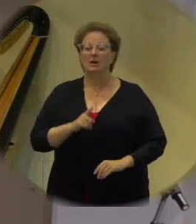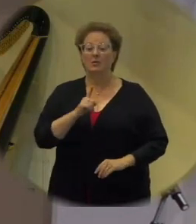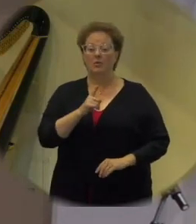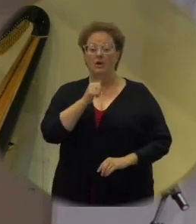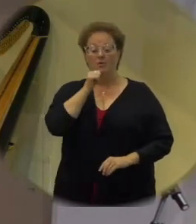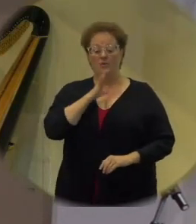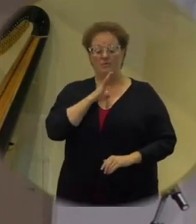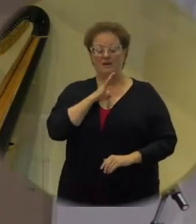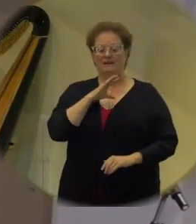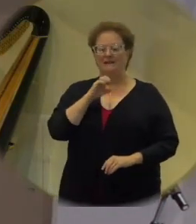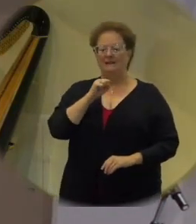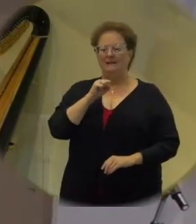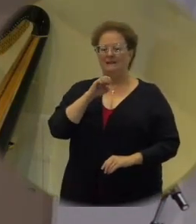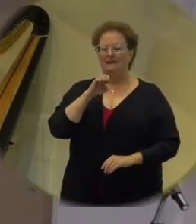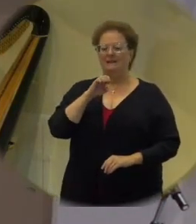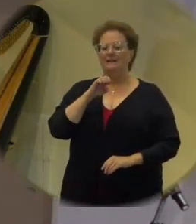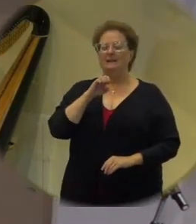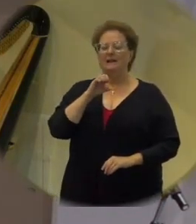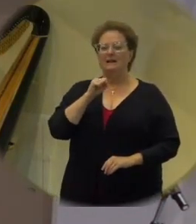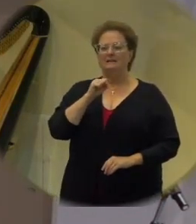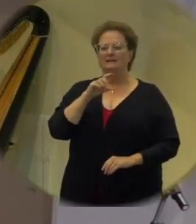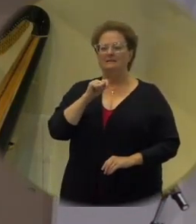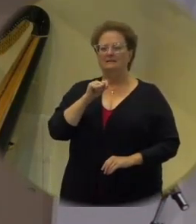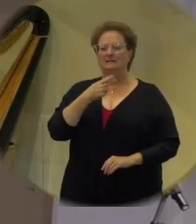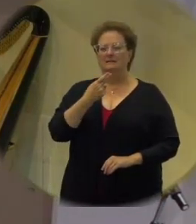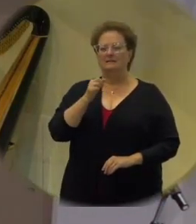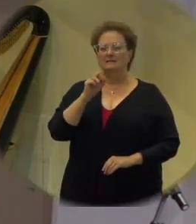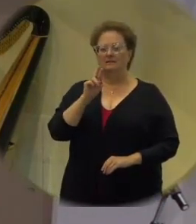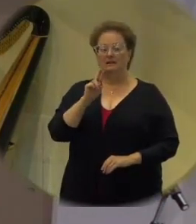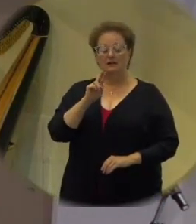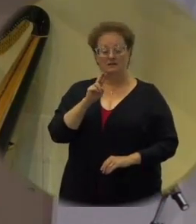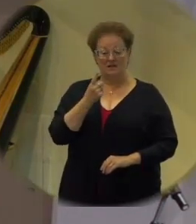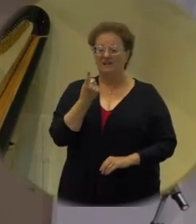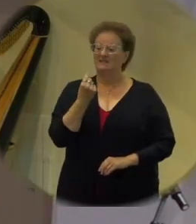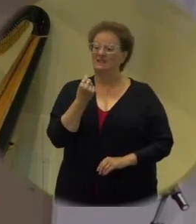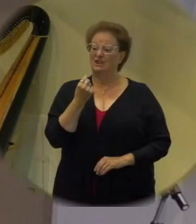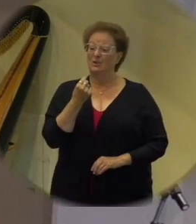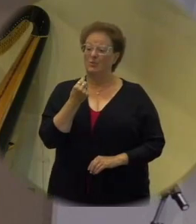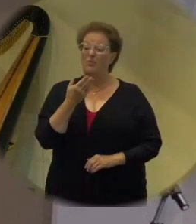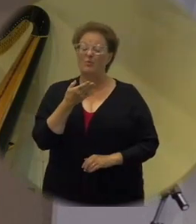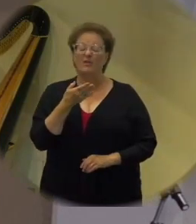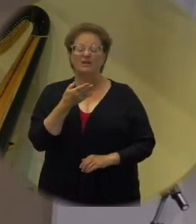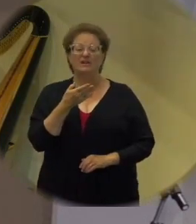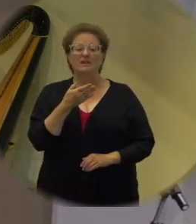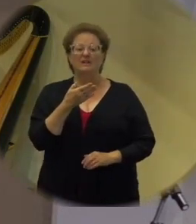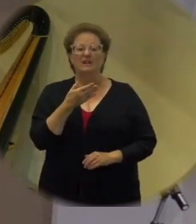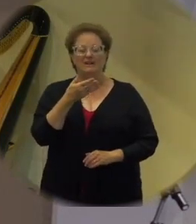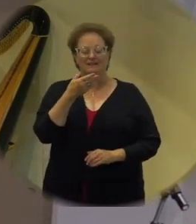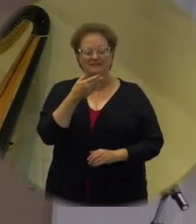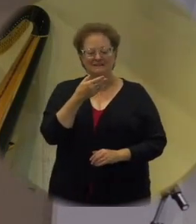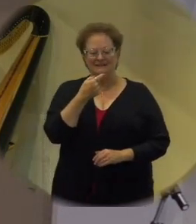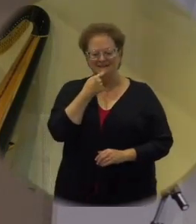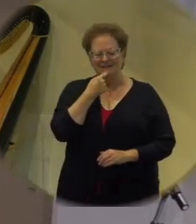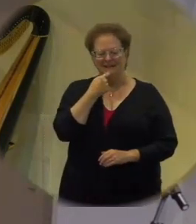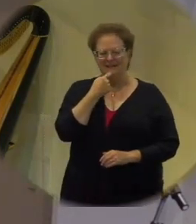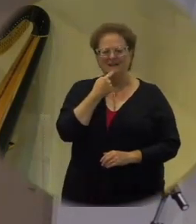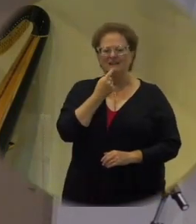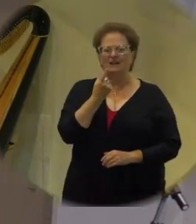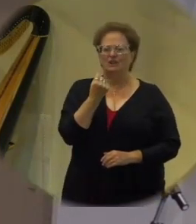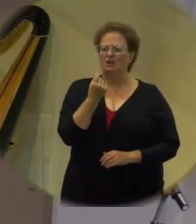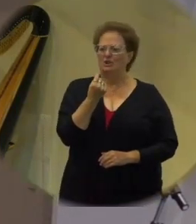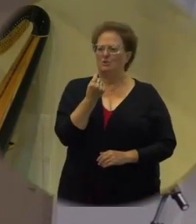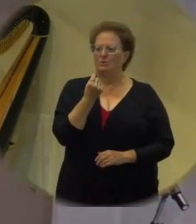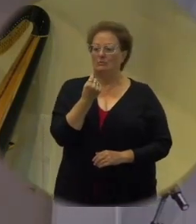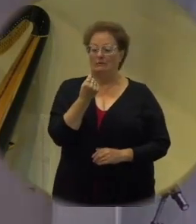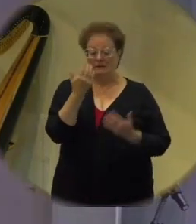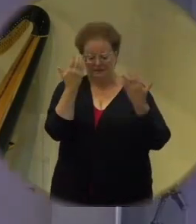Esther, I mean, think about what she did. She just did what Mordecai said God had placed her in the king's court to do. She didn't